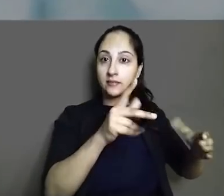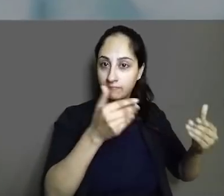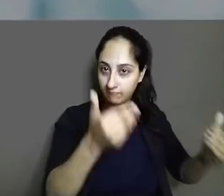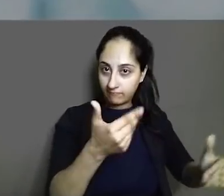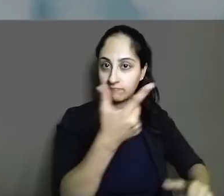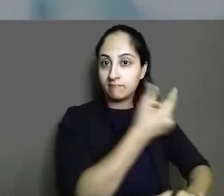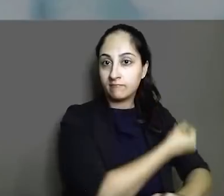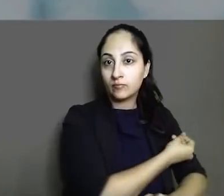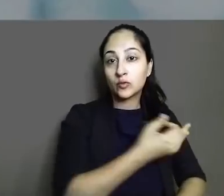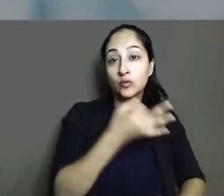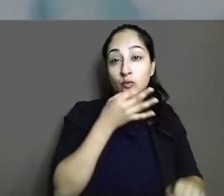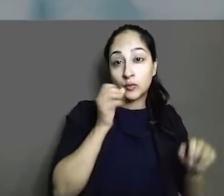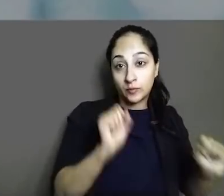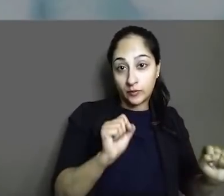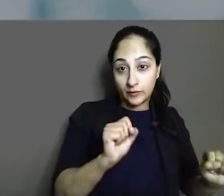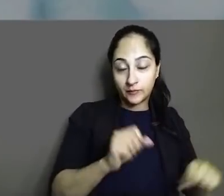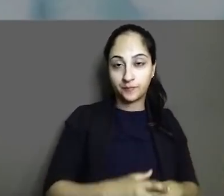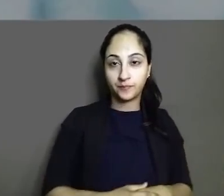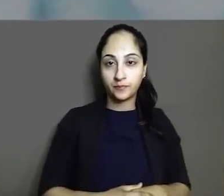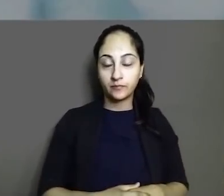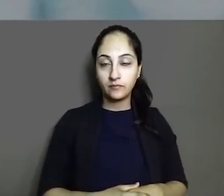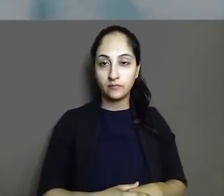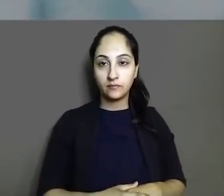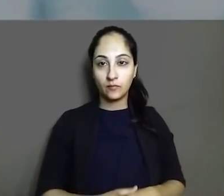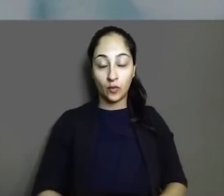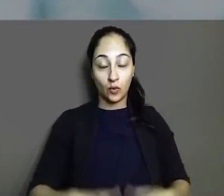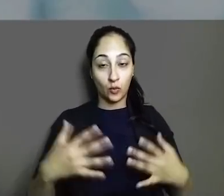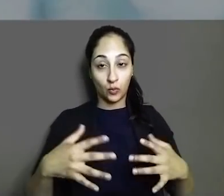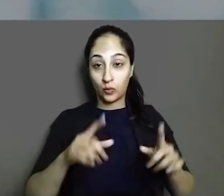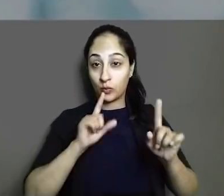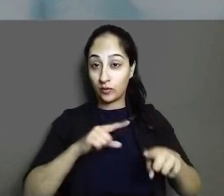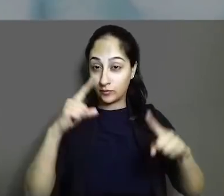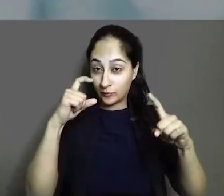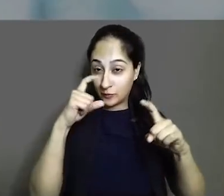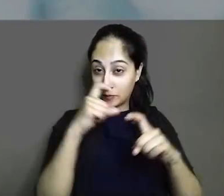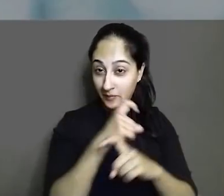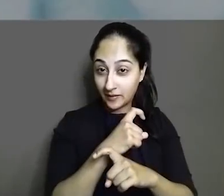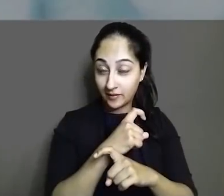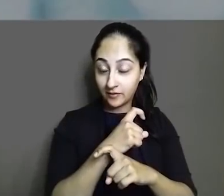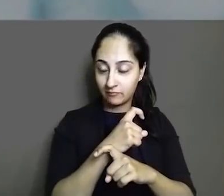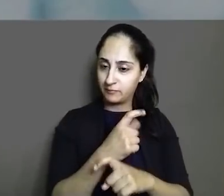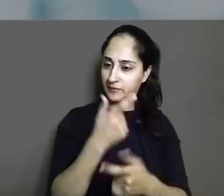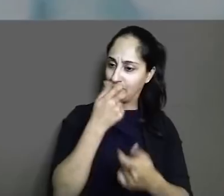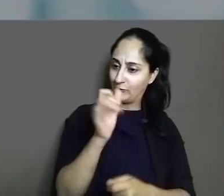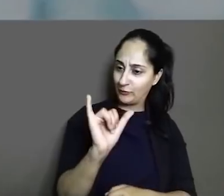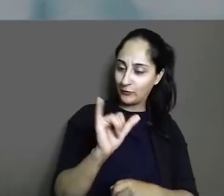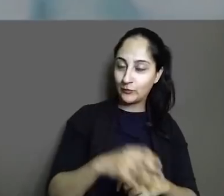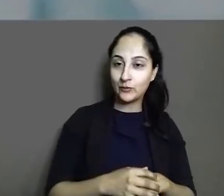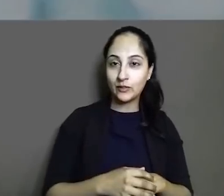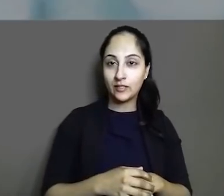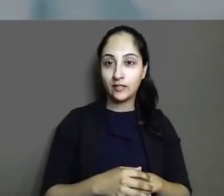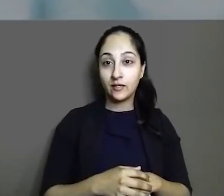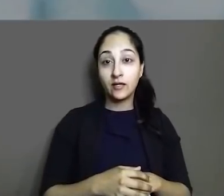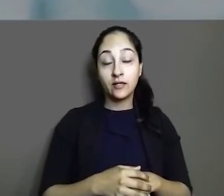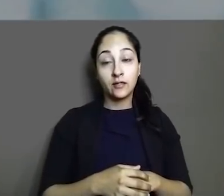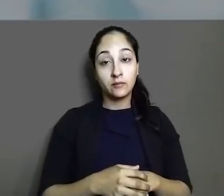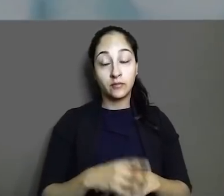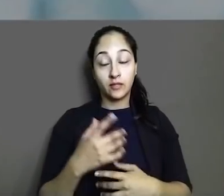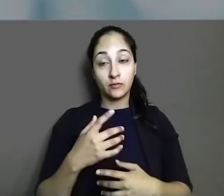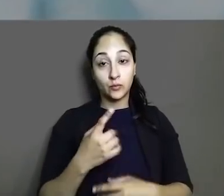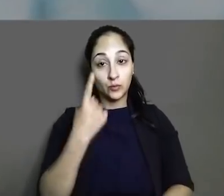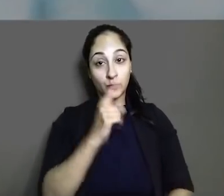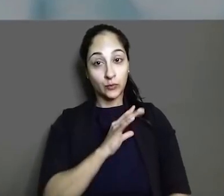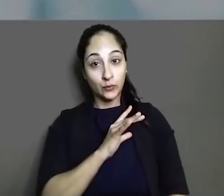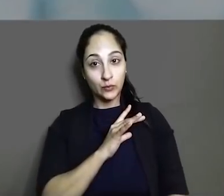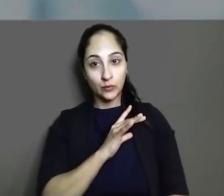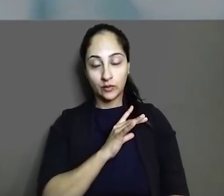go. And so let's move on to another question. This one's from Shalina in Vancouver, and Dr. Meghani, I'll ask you this one. The question is